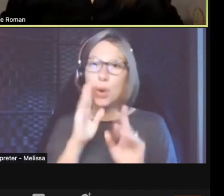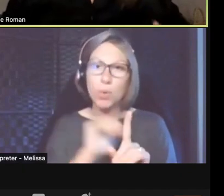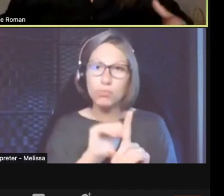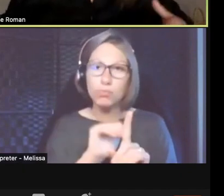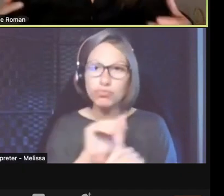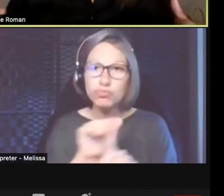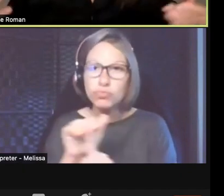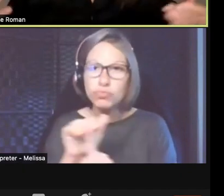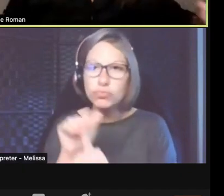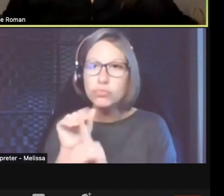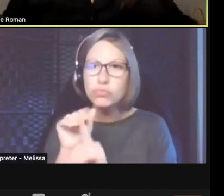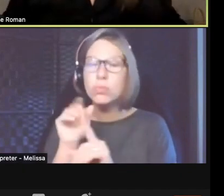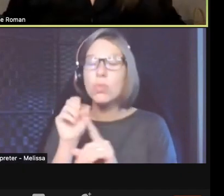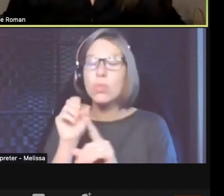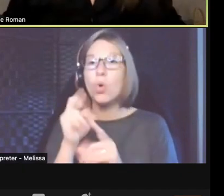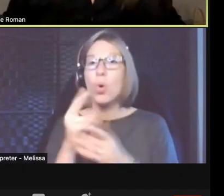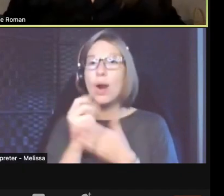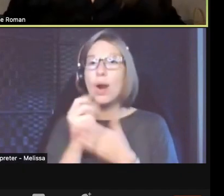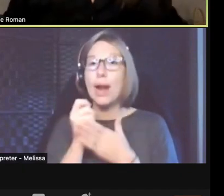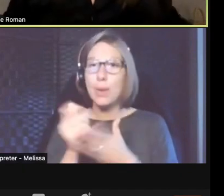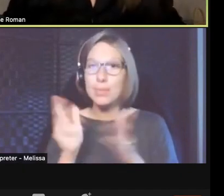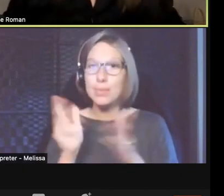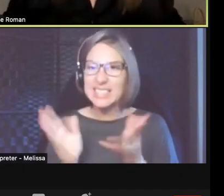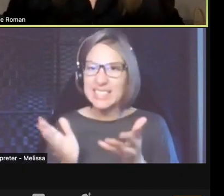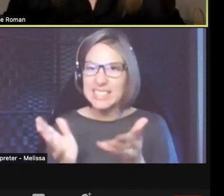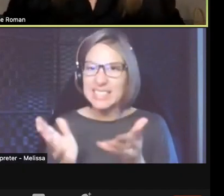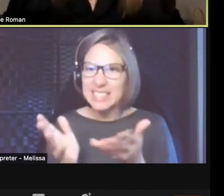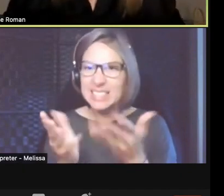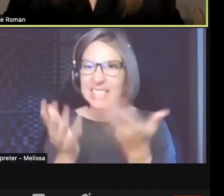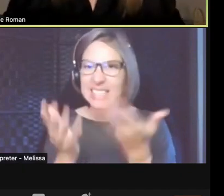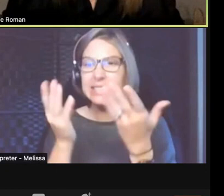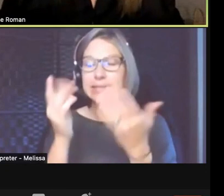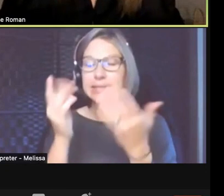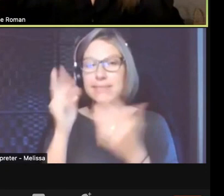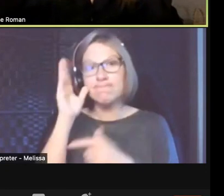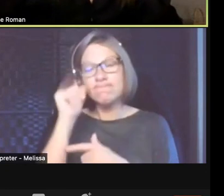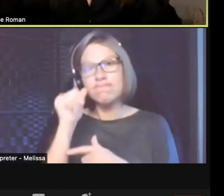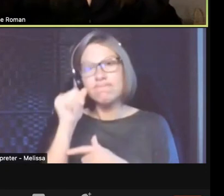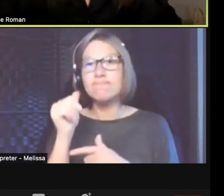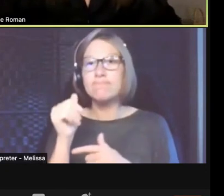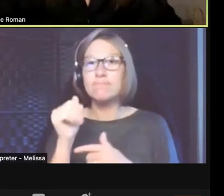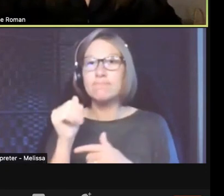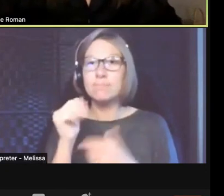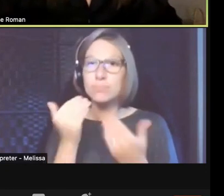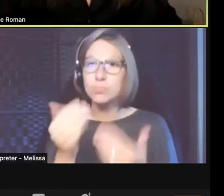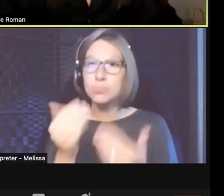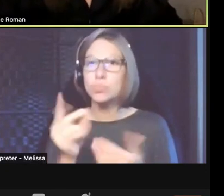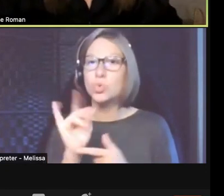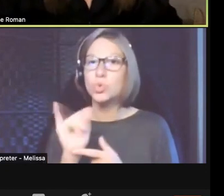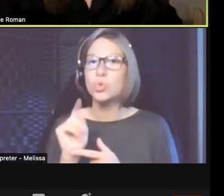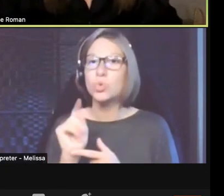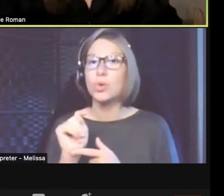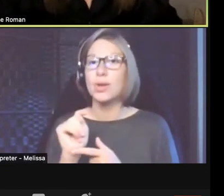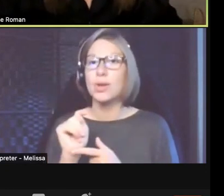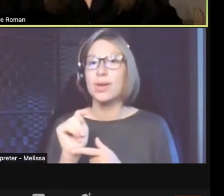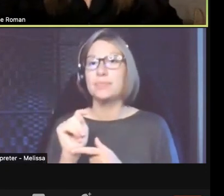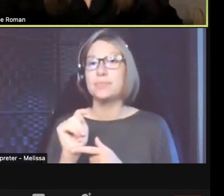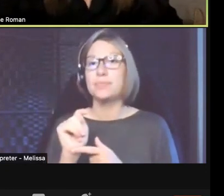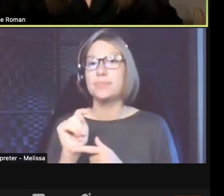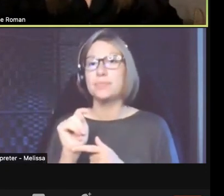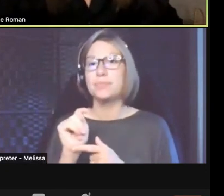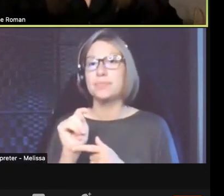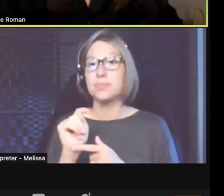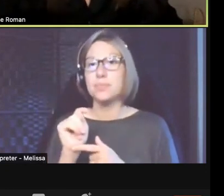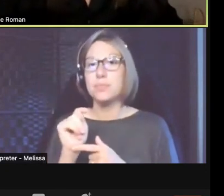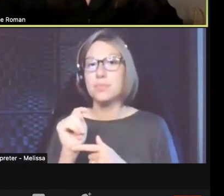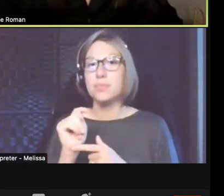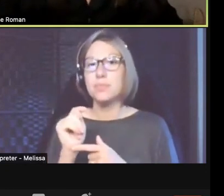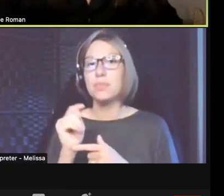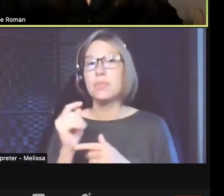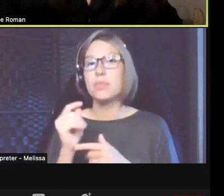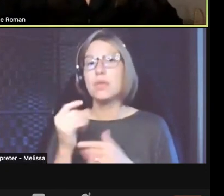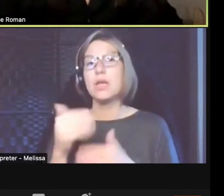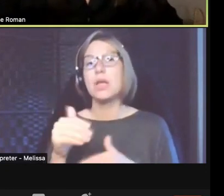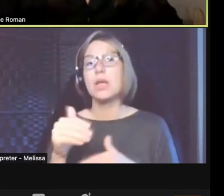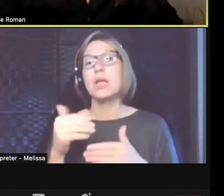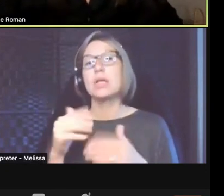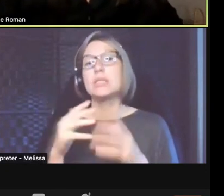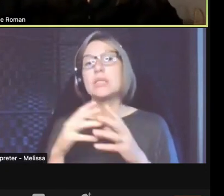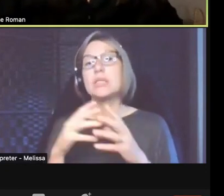to help him push through his reluctance to do it. This is a lot of